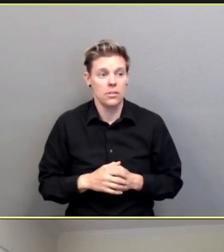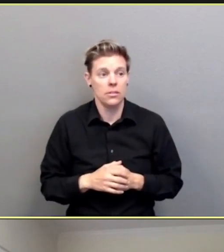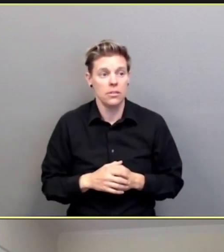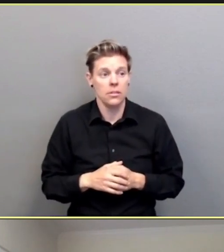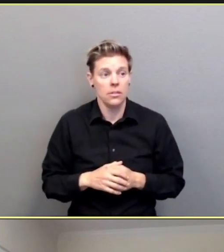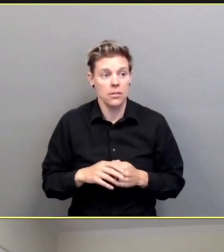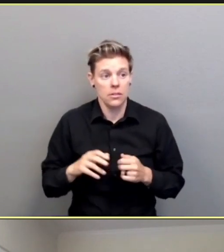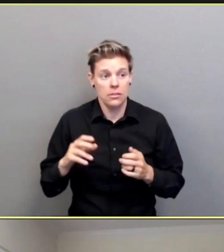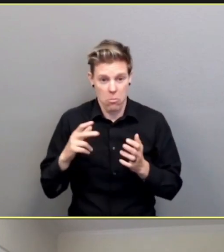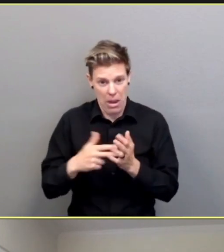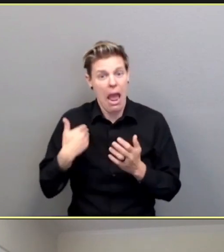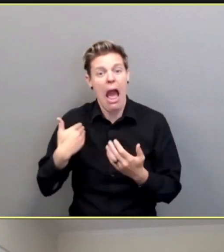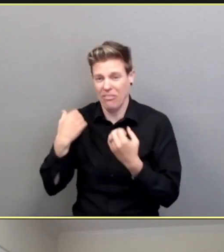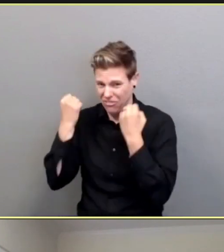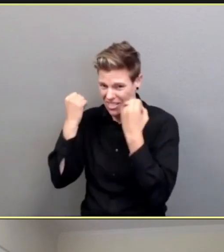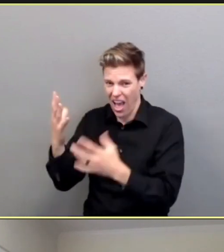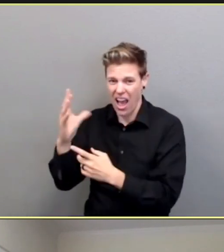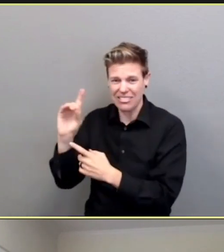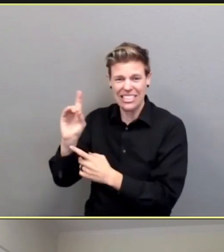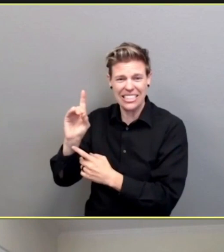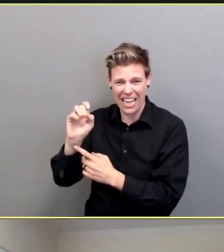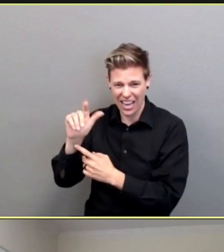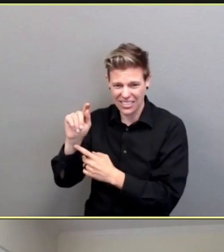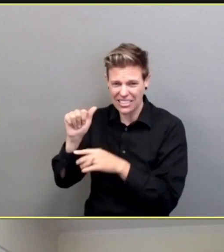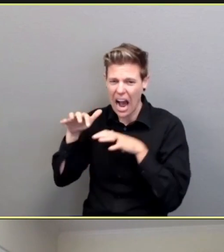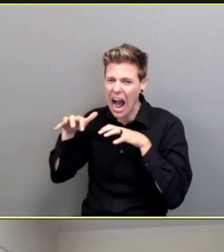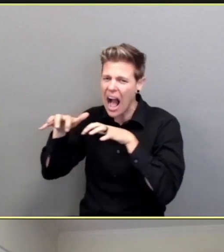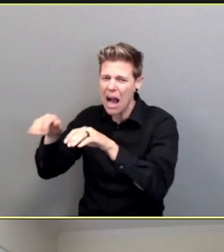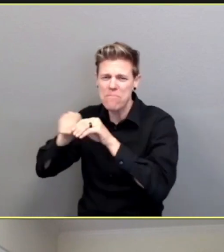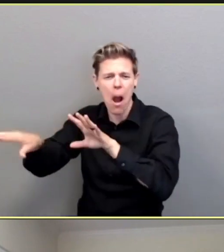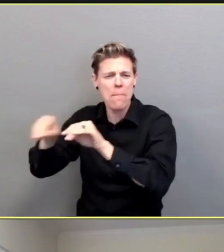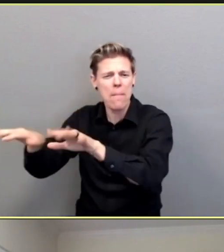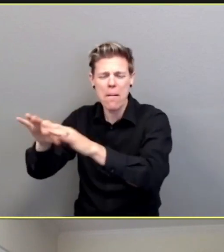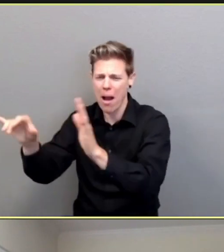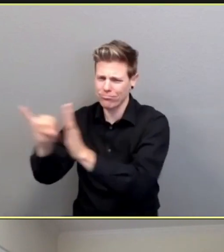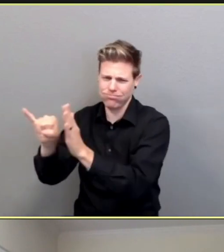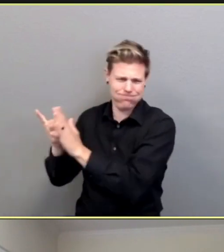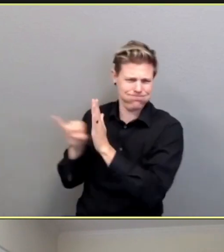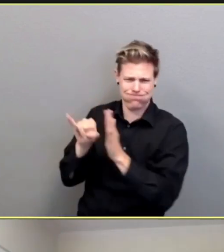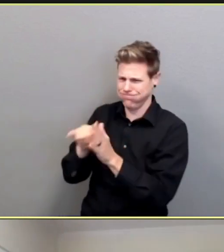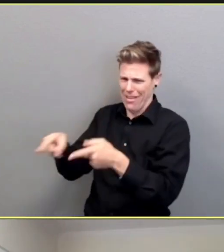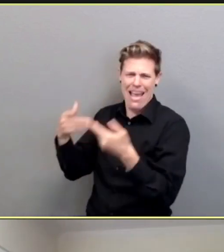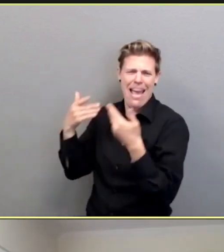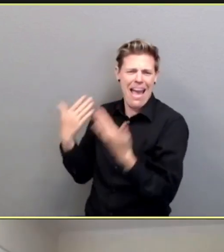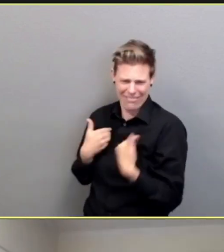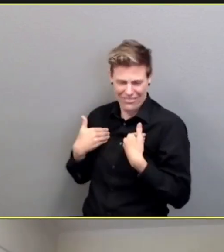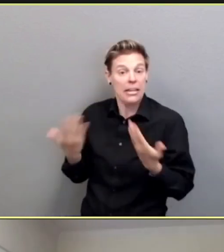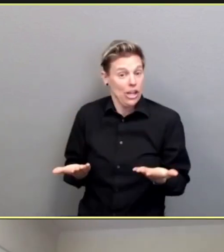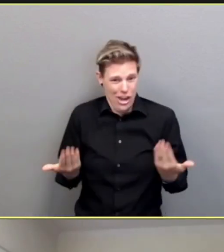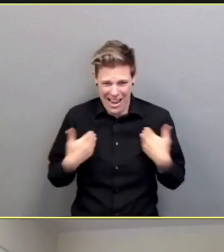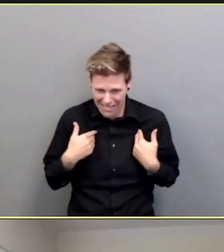date. So it has been identified in the United States. And yes, this is an update for you,